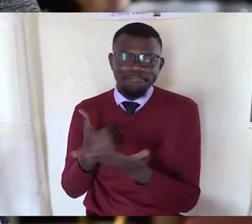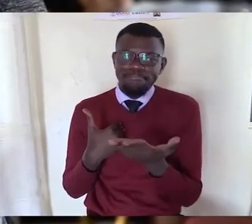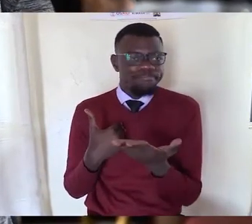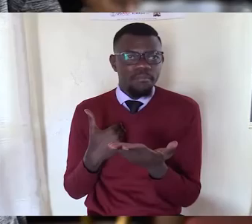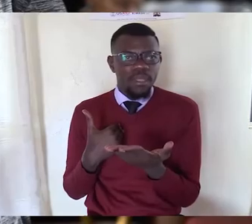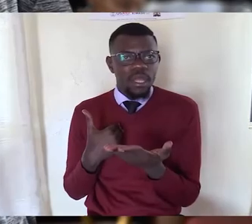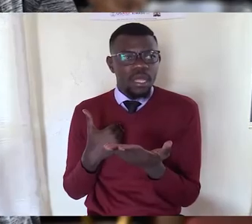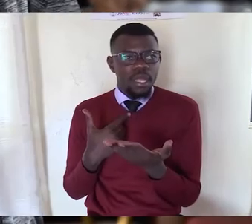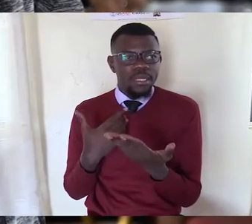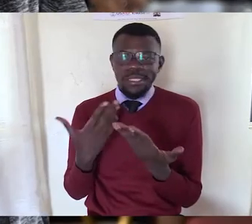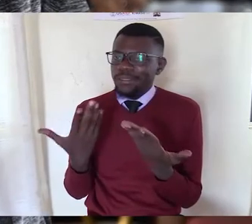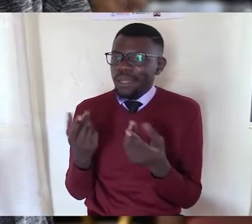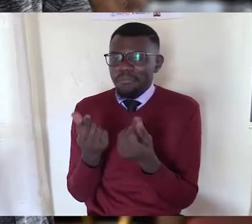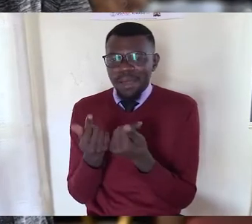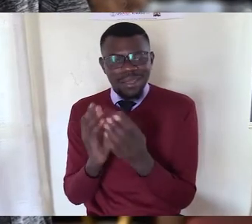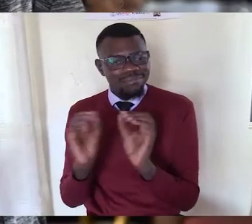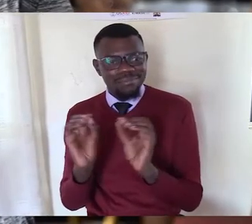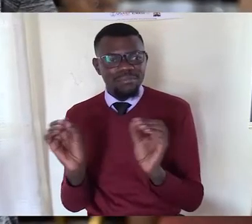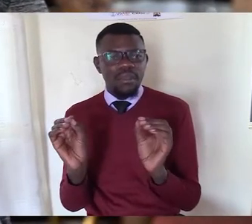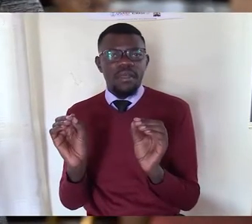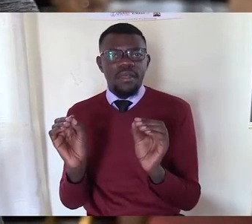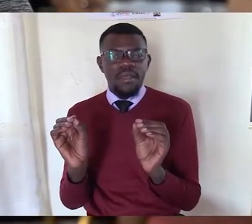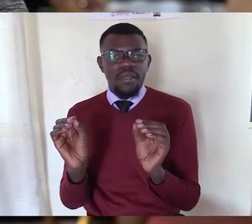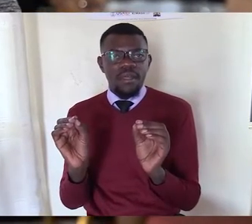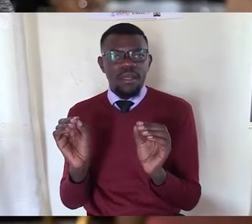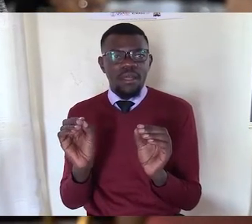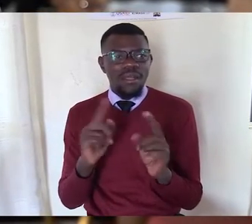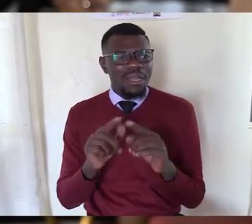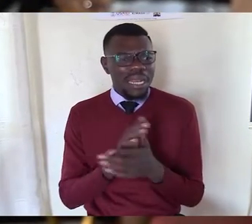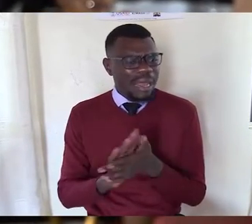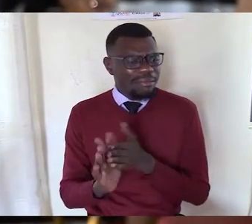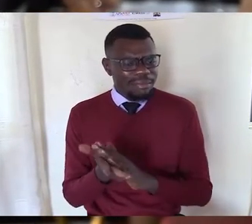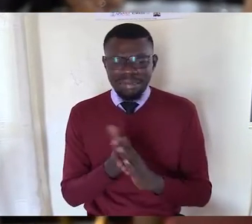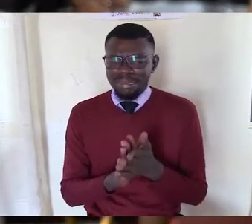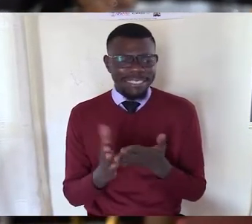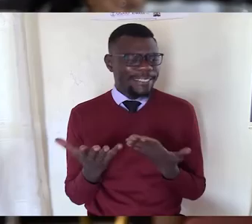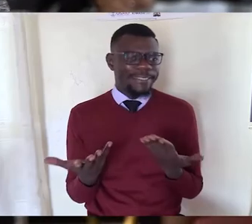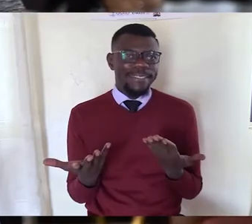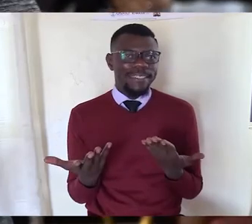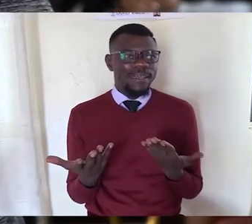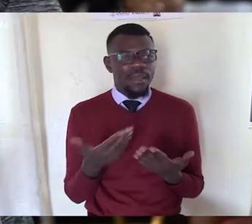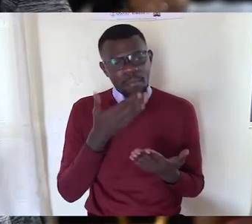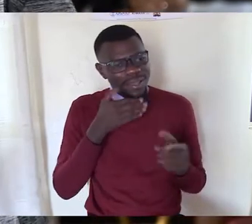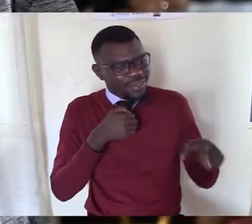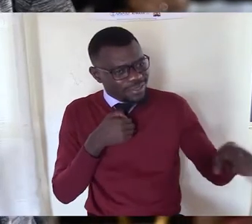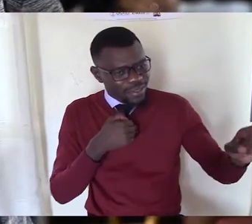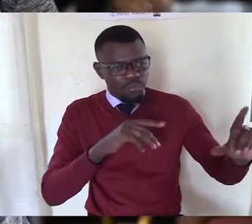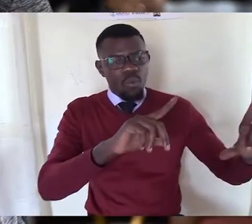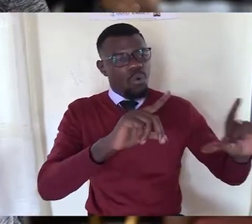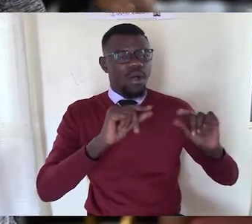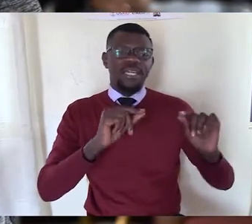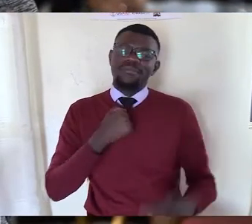We may not necessarily get money, but there's nothing that is as strong as saying